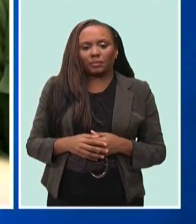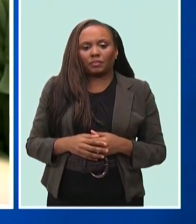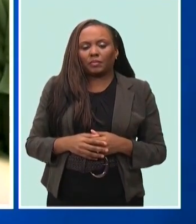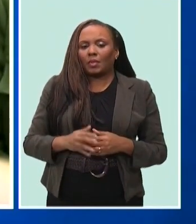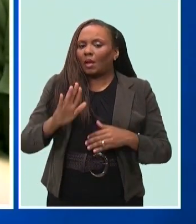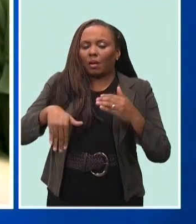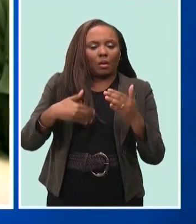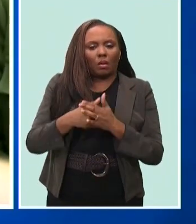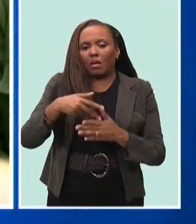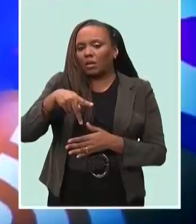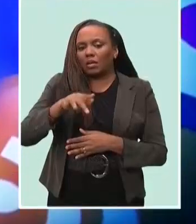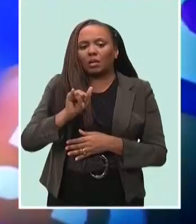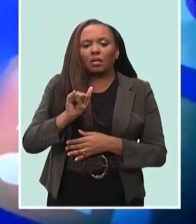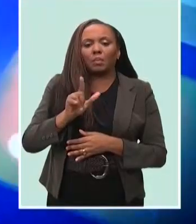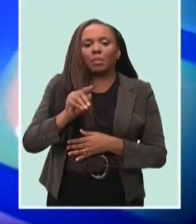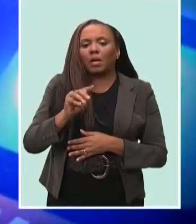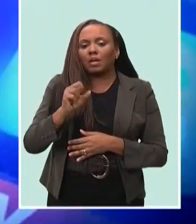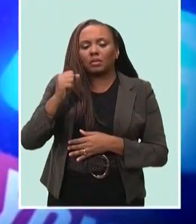have been notified.